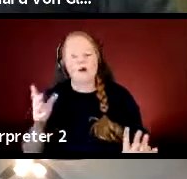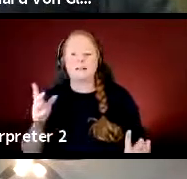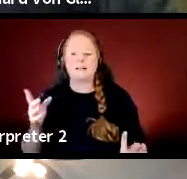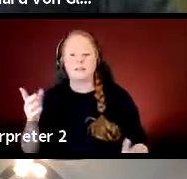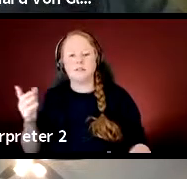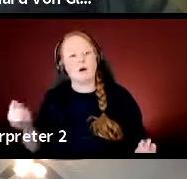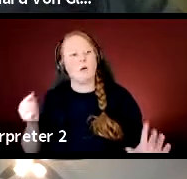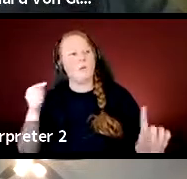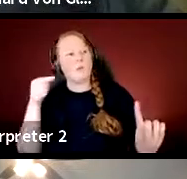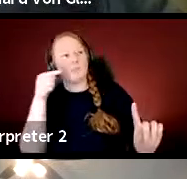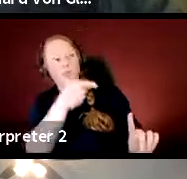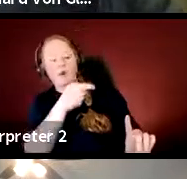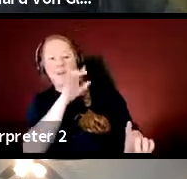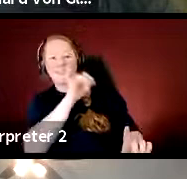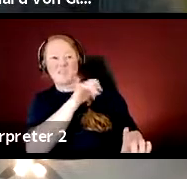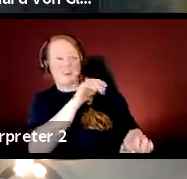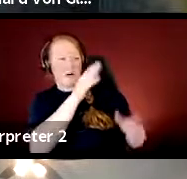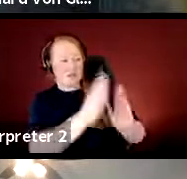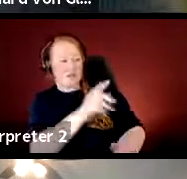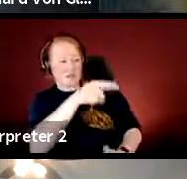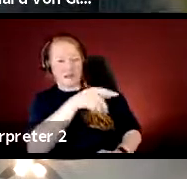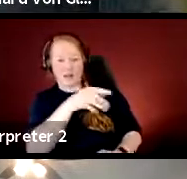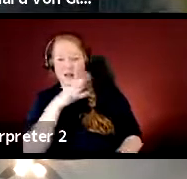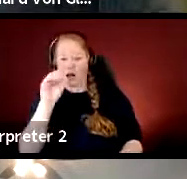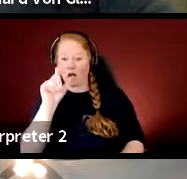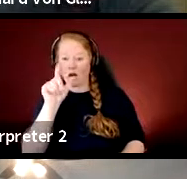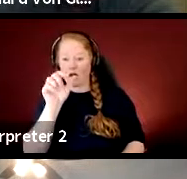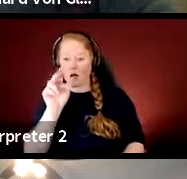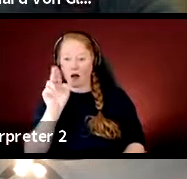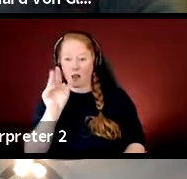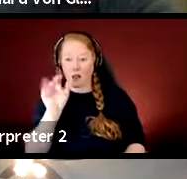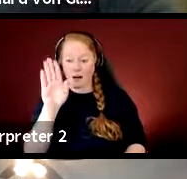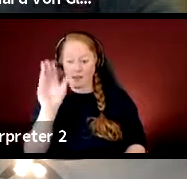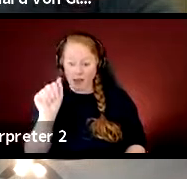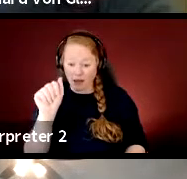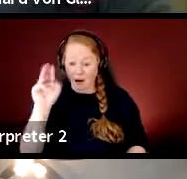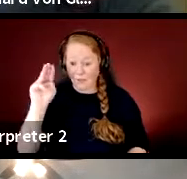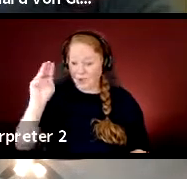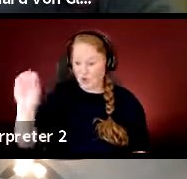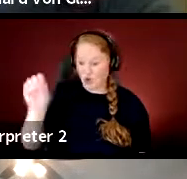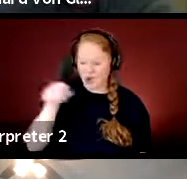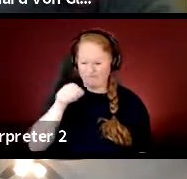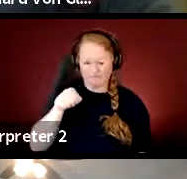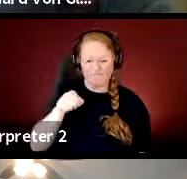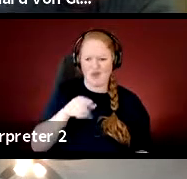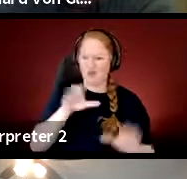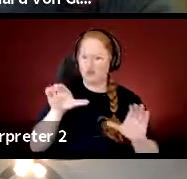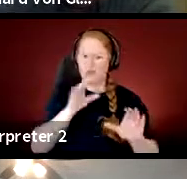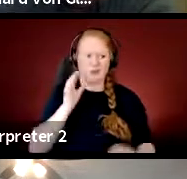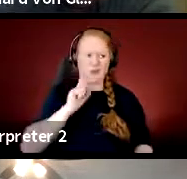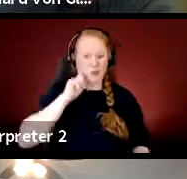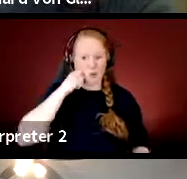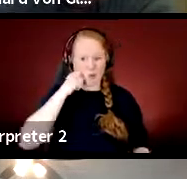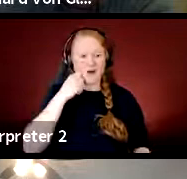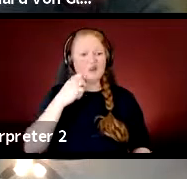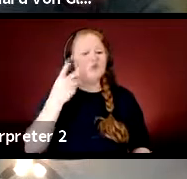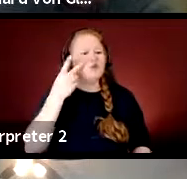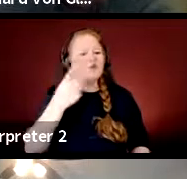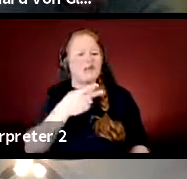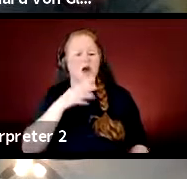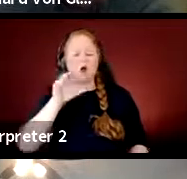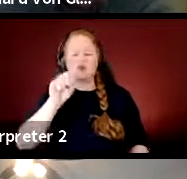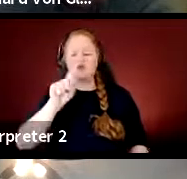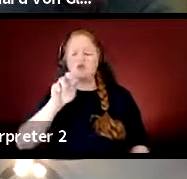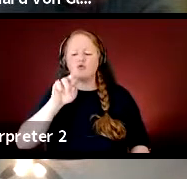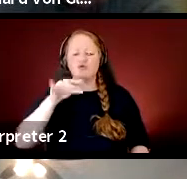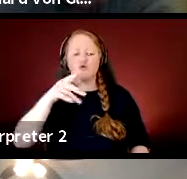in Columbia, Missouri, who's doing something kind of cool. If you look at Stripes, they are kind of a student-led